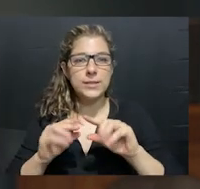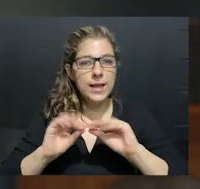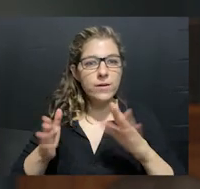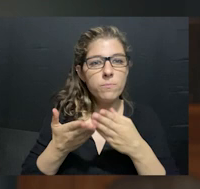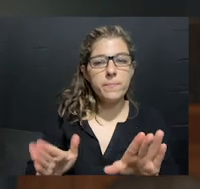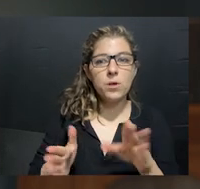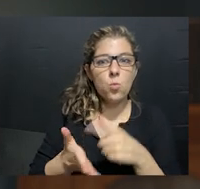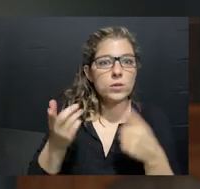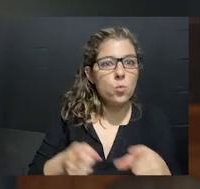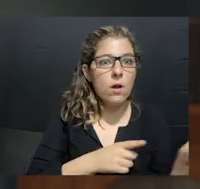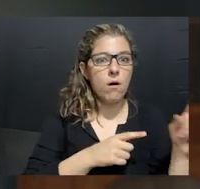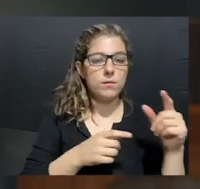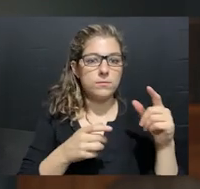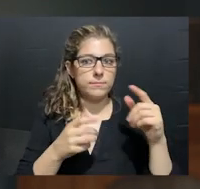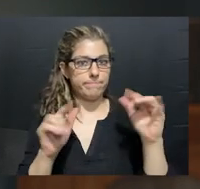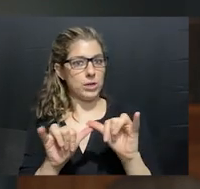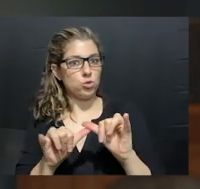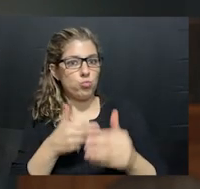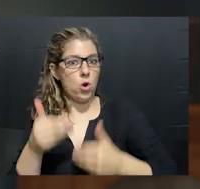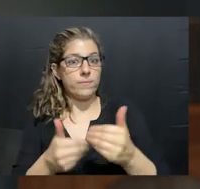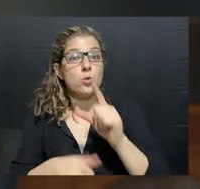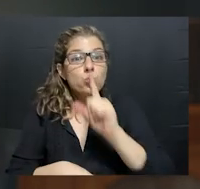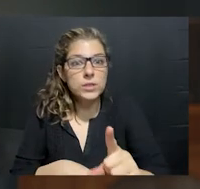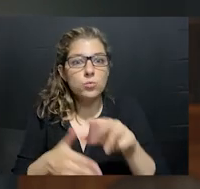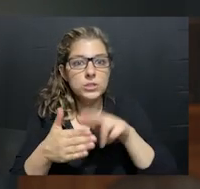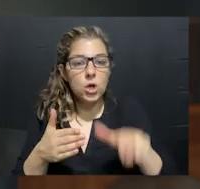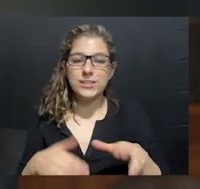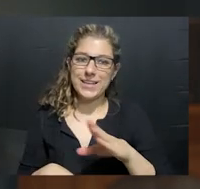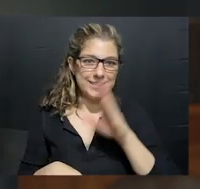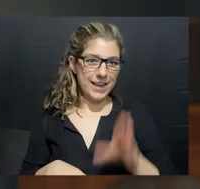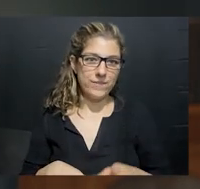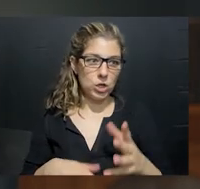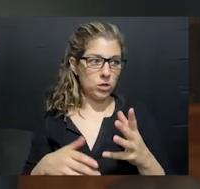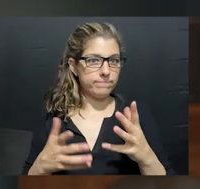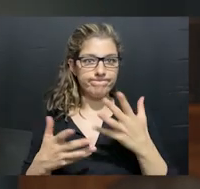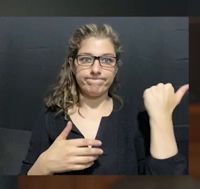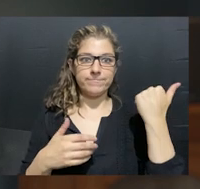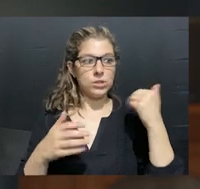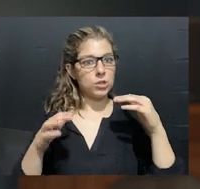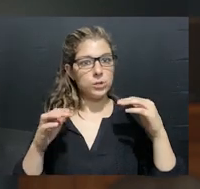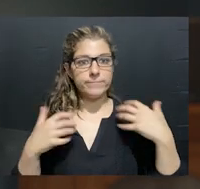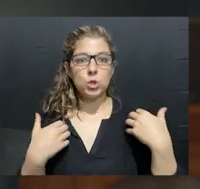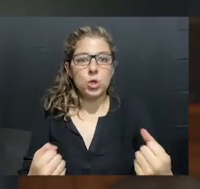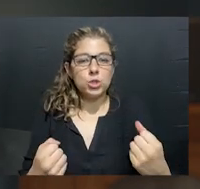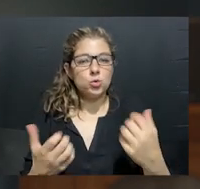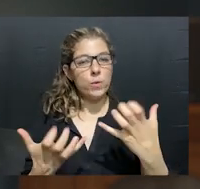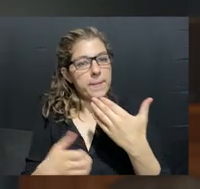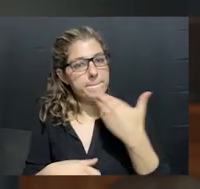stake, measure our progress by real results, and never lack the courage to seek out the best